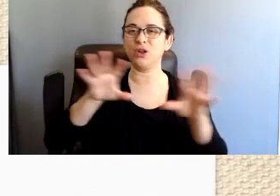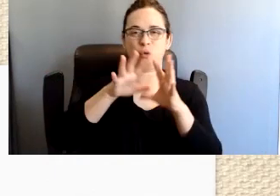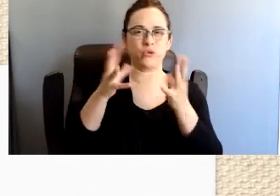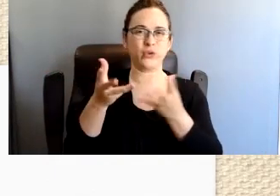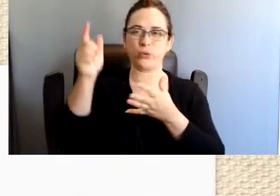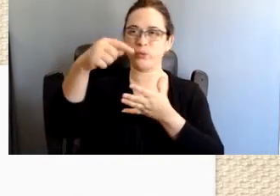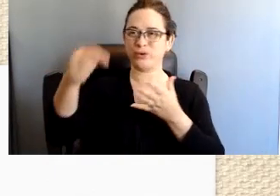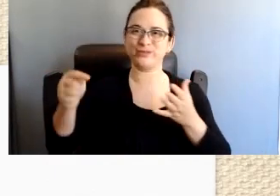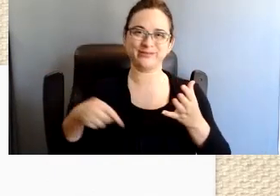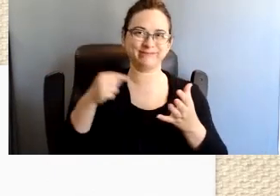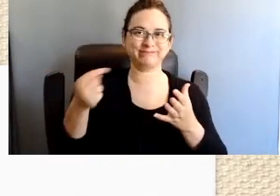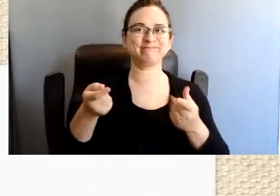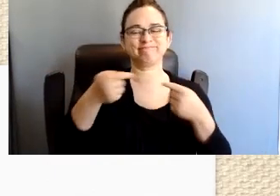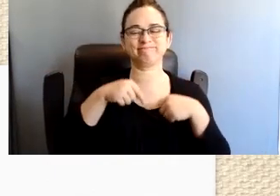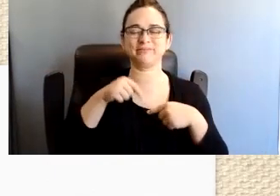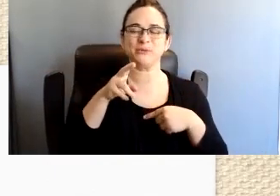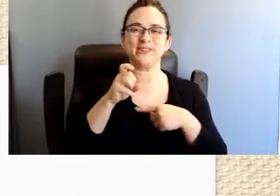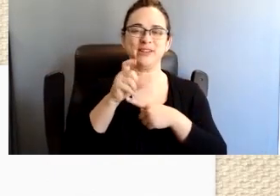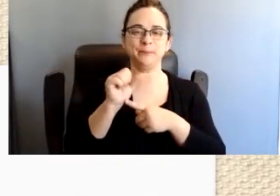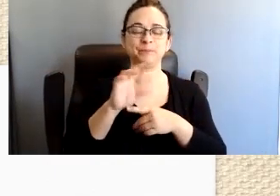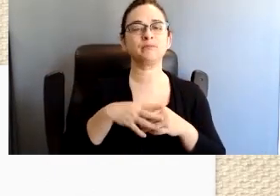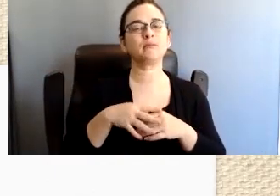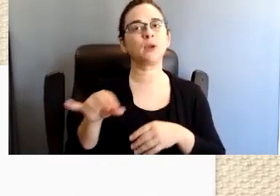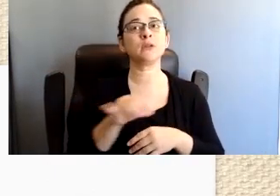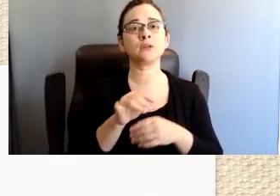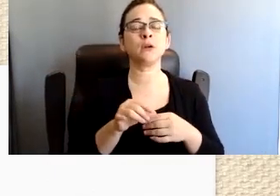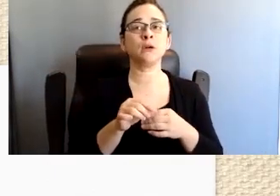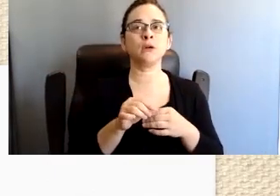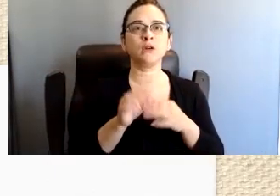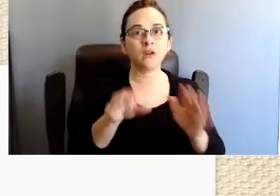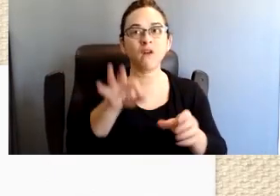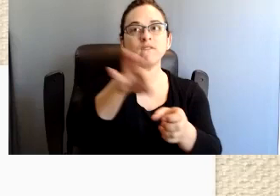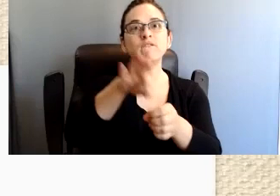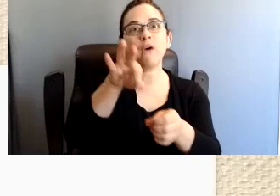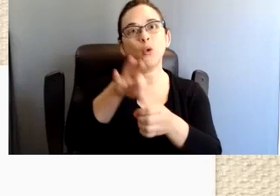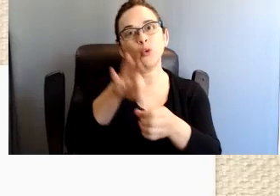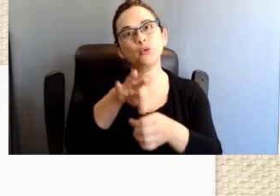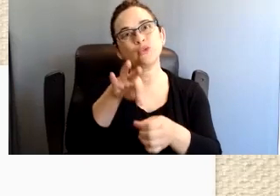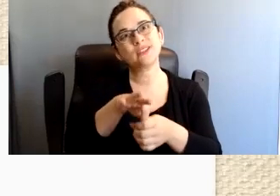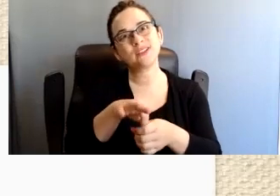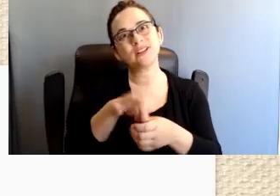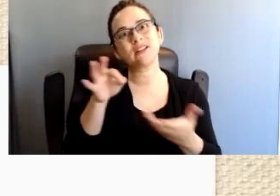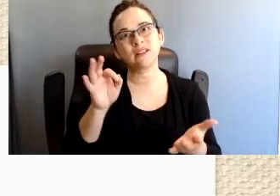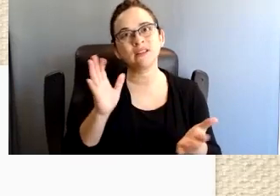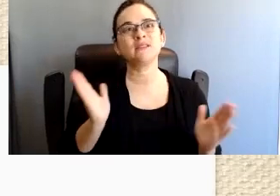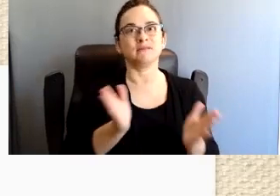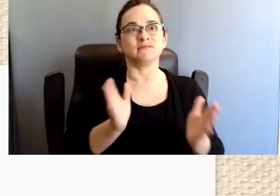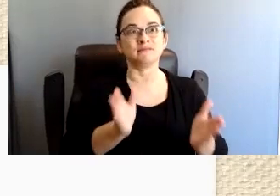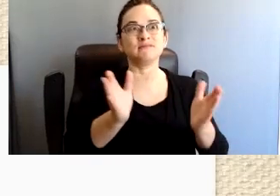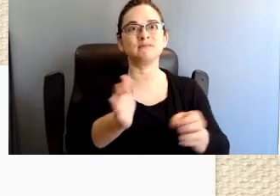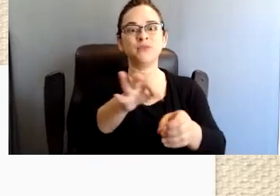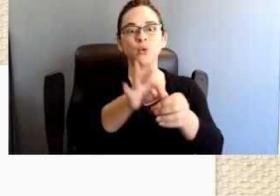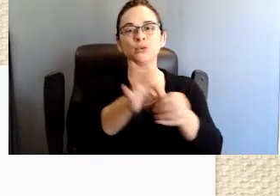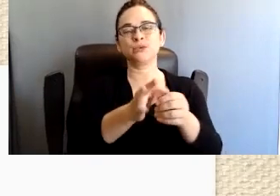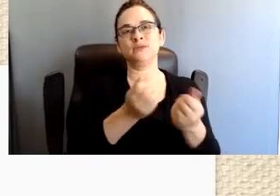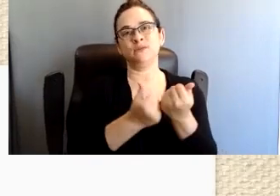Keep continuing and support legislation is very important to get out and vote and help and that way legislation that is